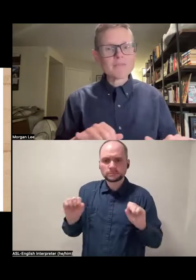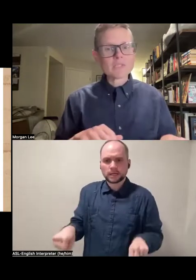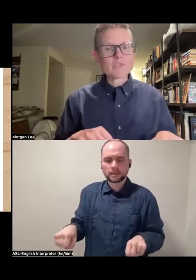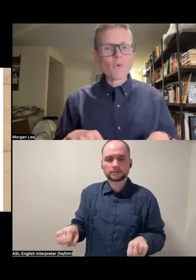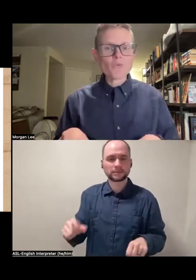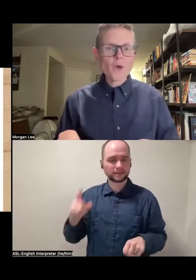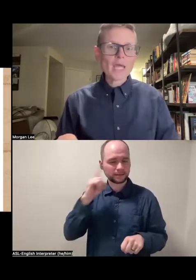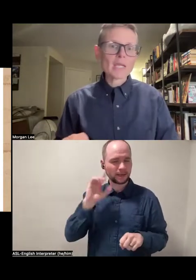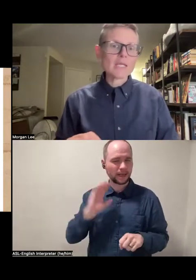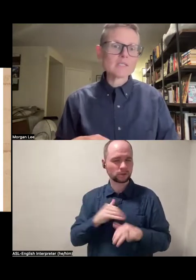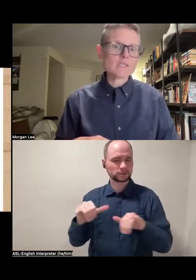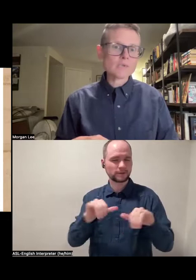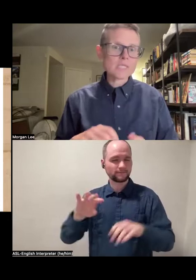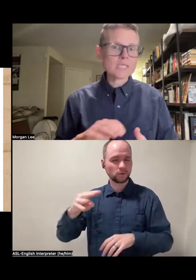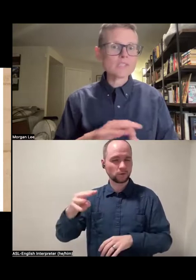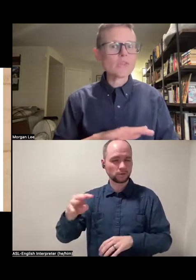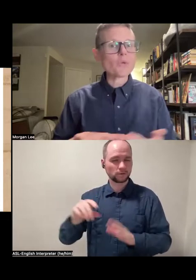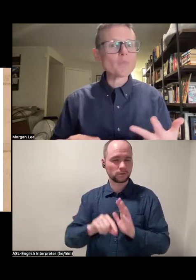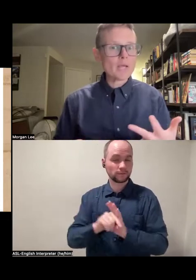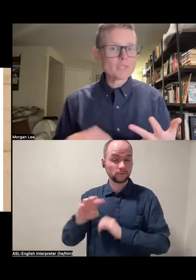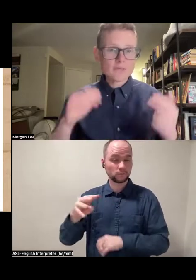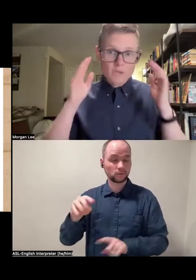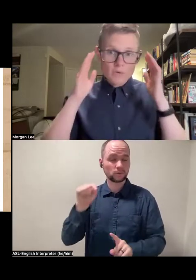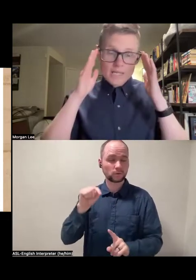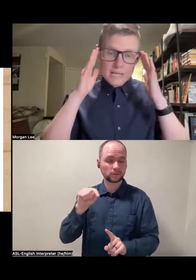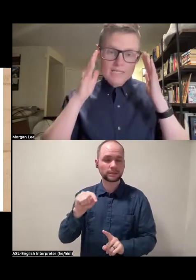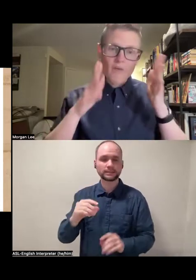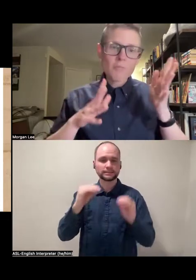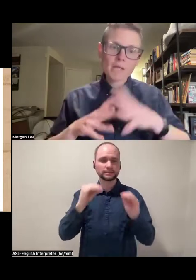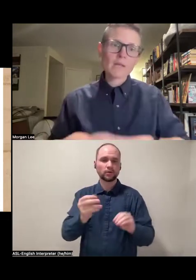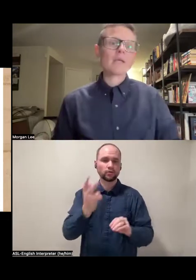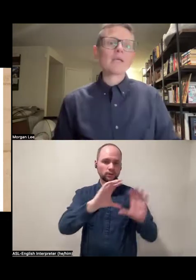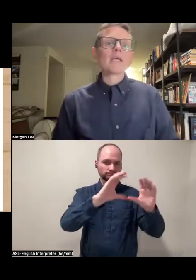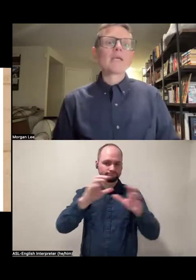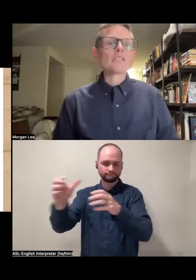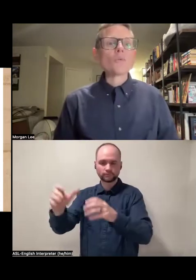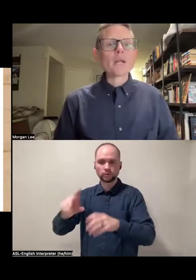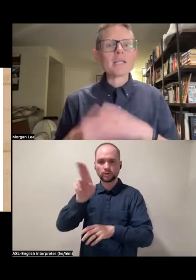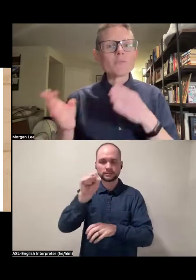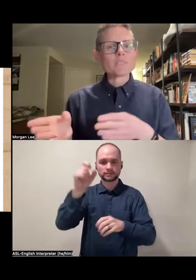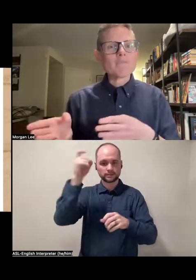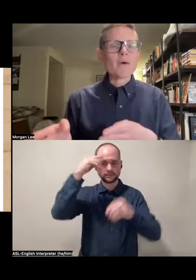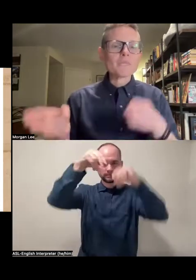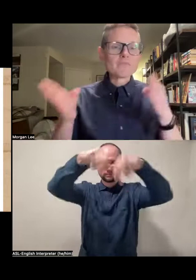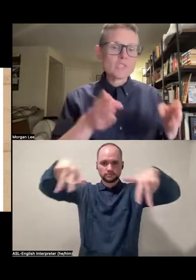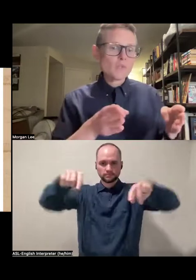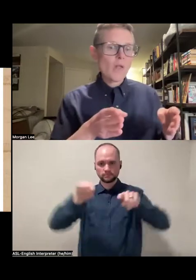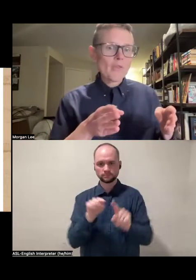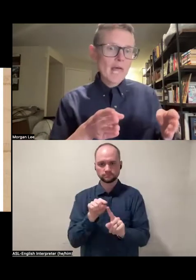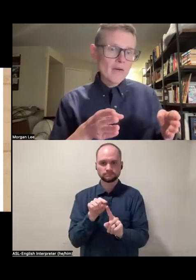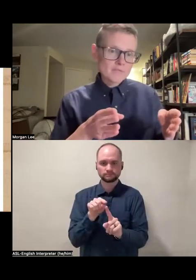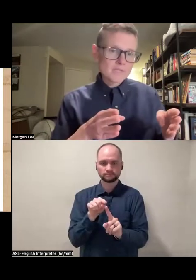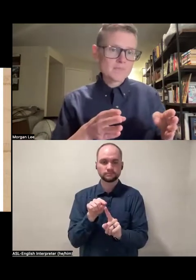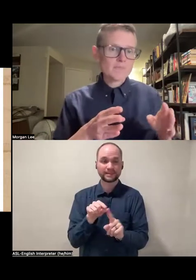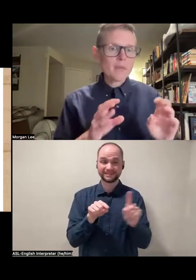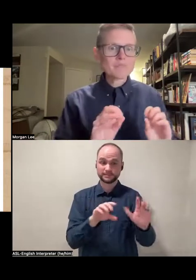standard, I believe this is fourth grade, is to teach the three branches of the United States government. So what I did was I found this visual on